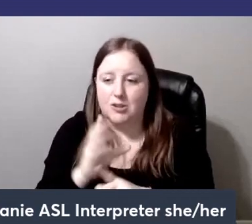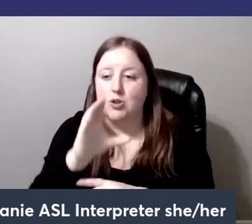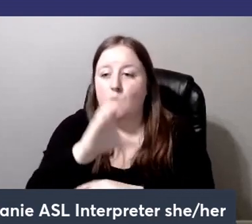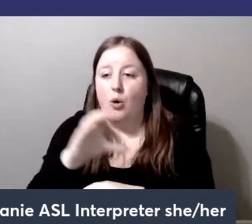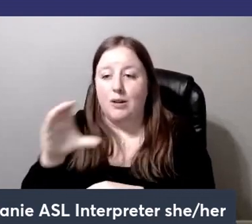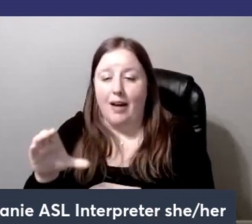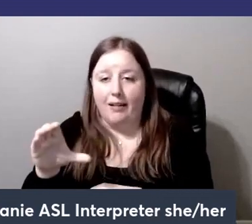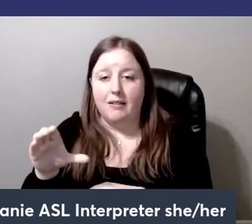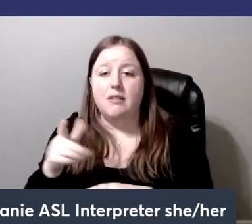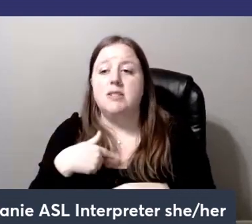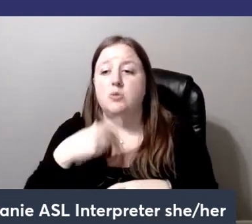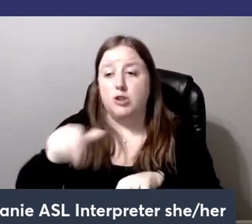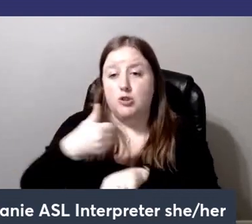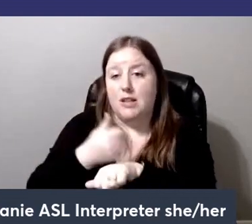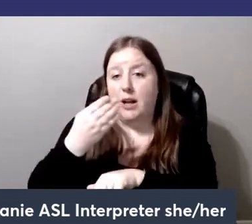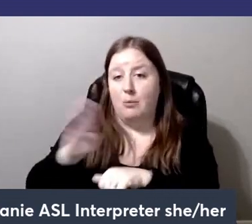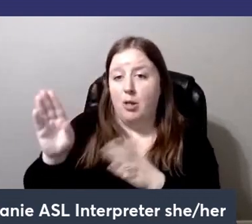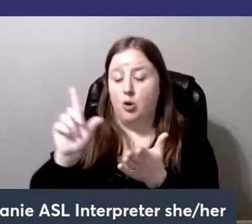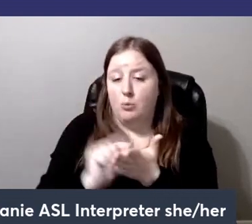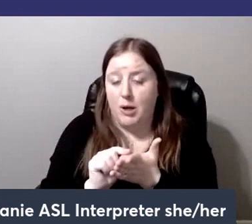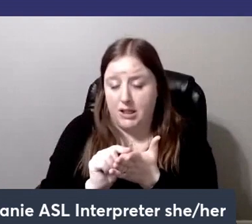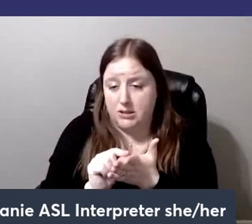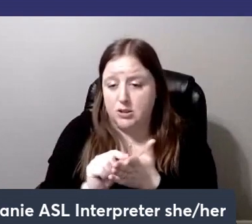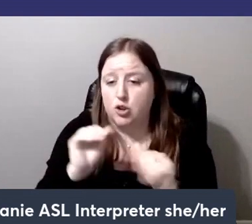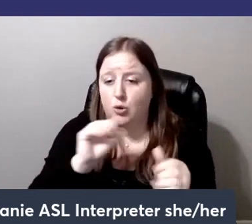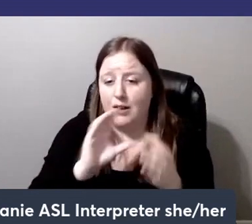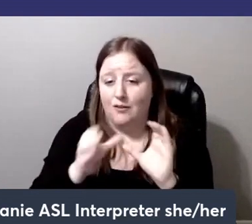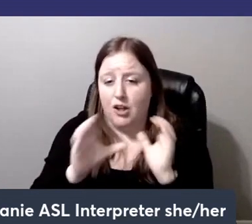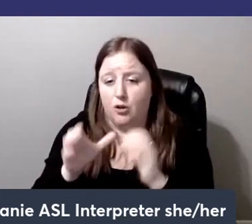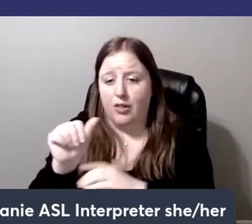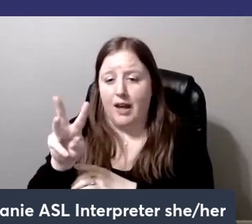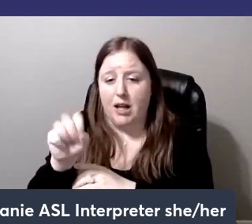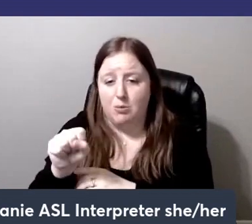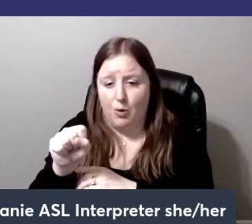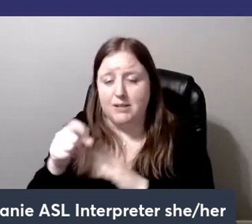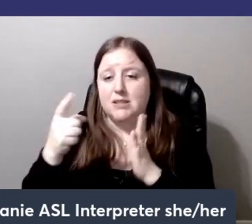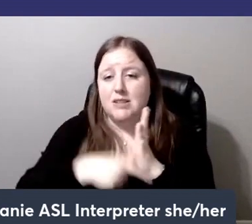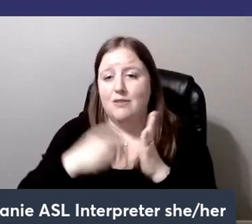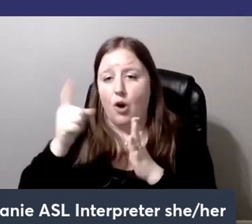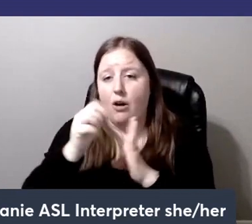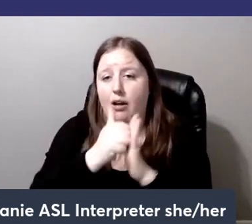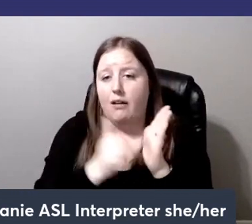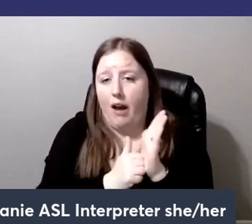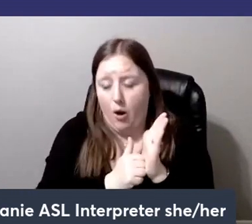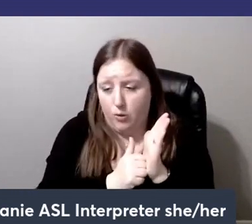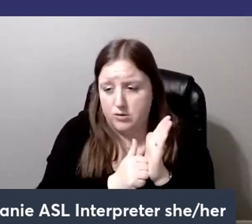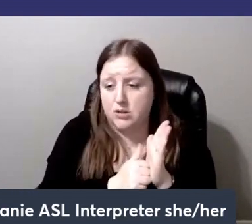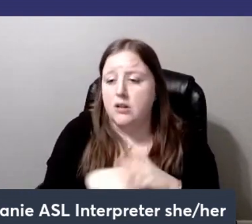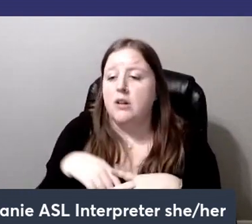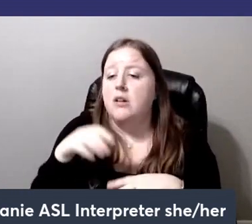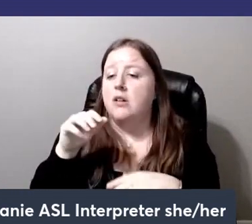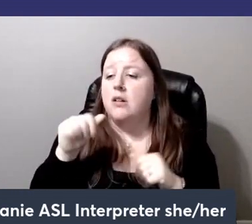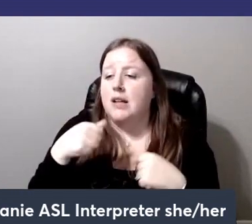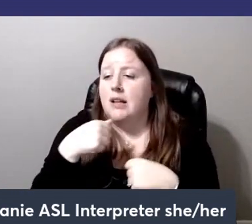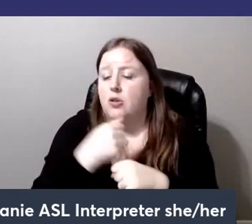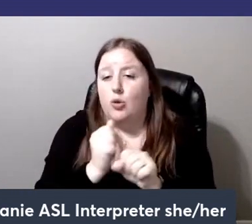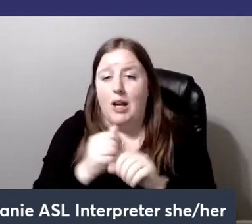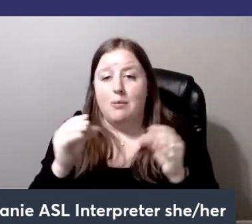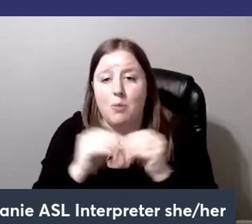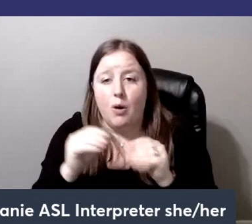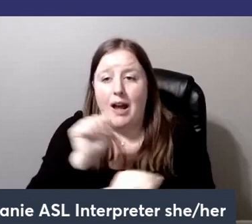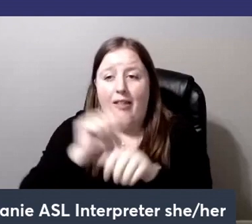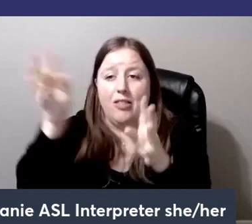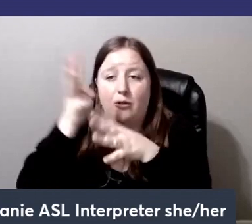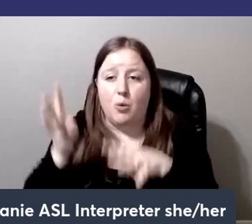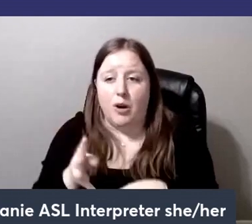when you're setting up your blueprint, you actually configure the default AWS account. You can then create more, and then your workflow will go through and